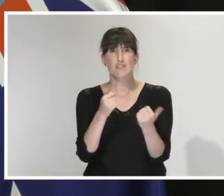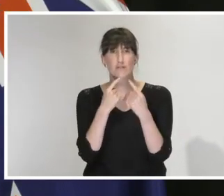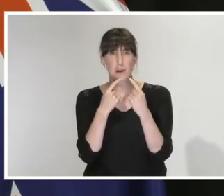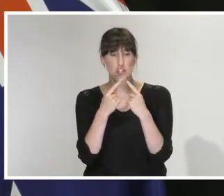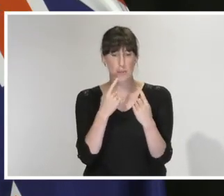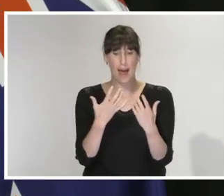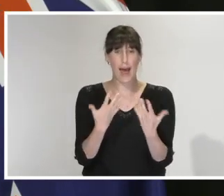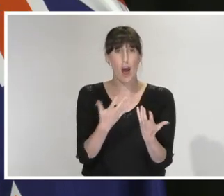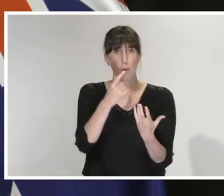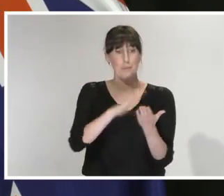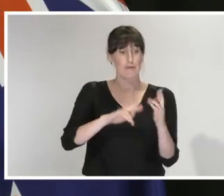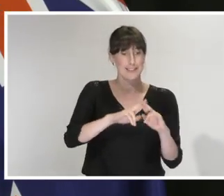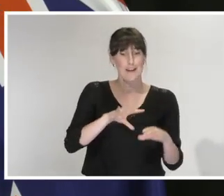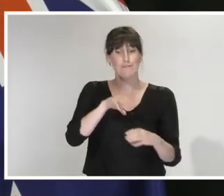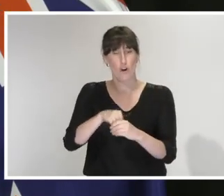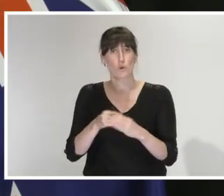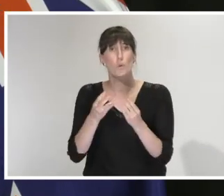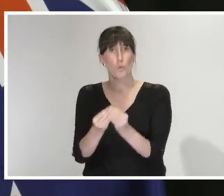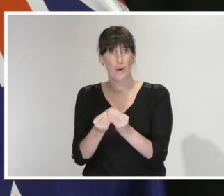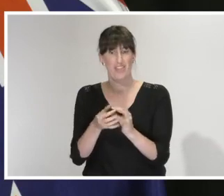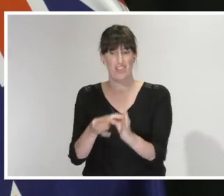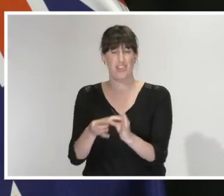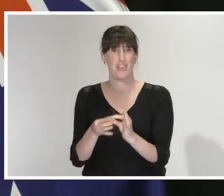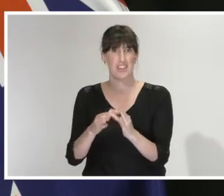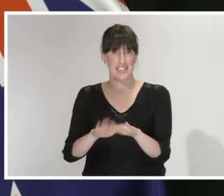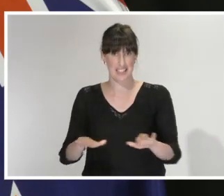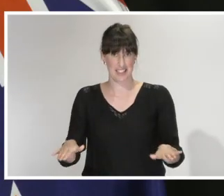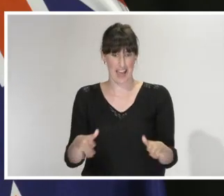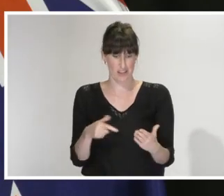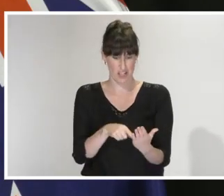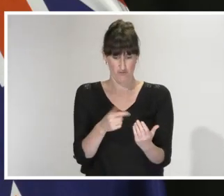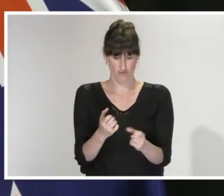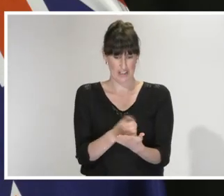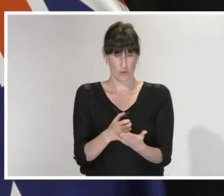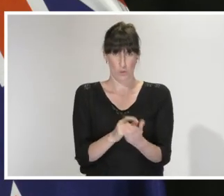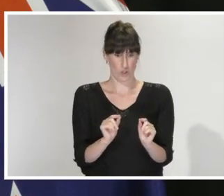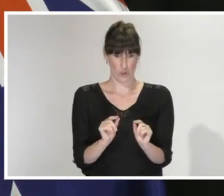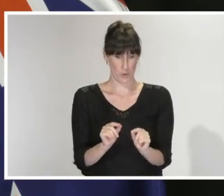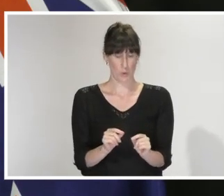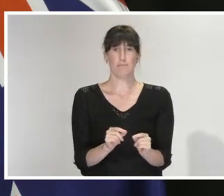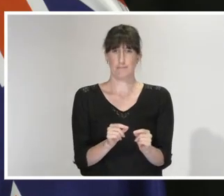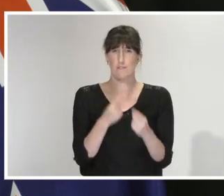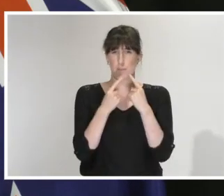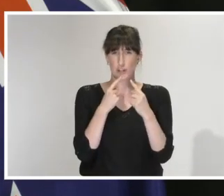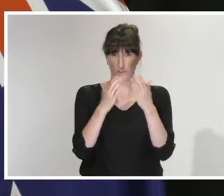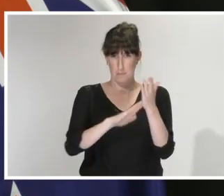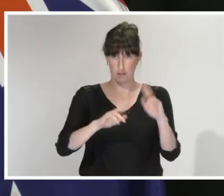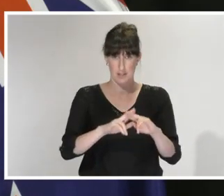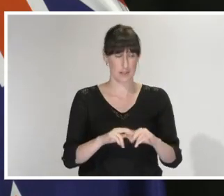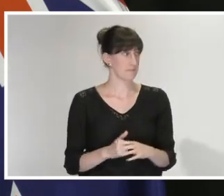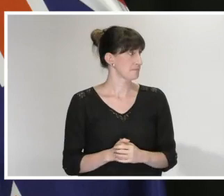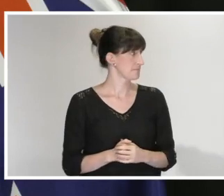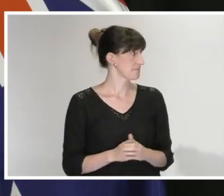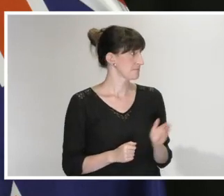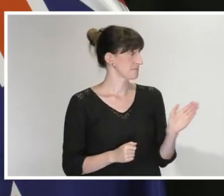you, how to use the resources that they are getting. There are some workbooks that have been supplied